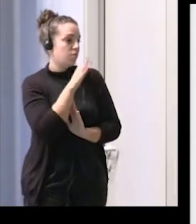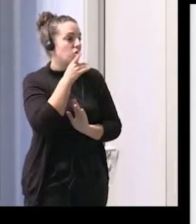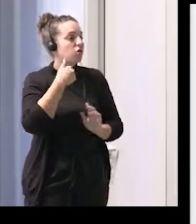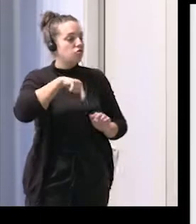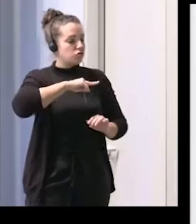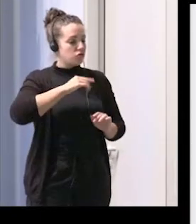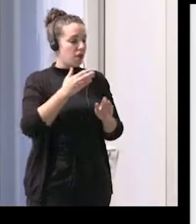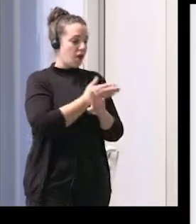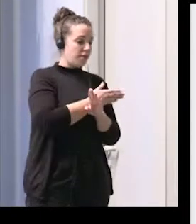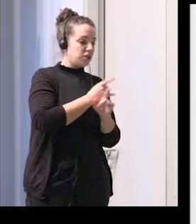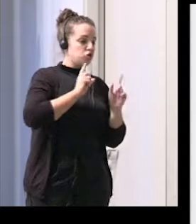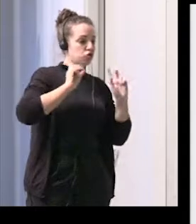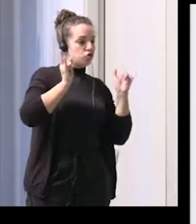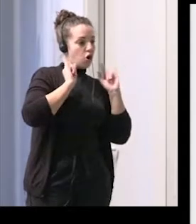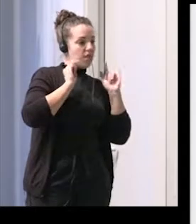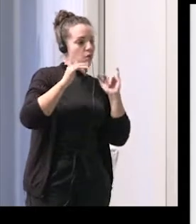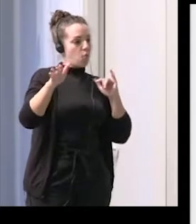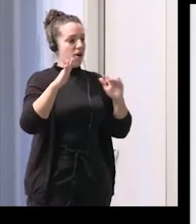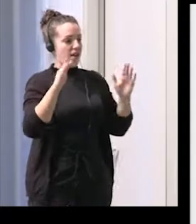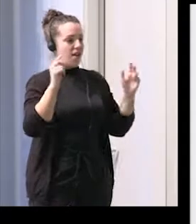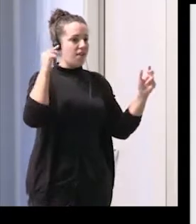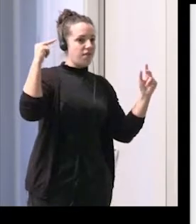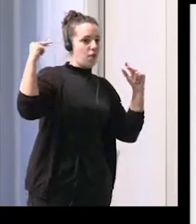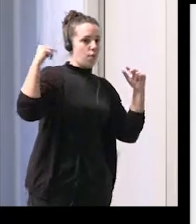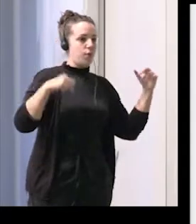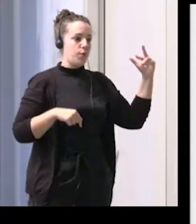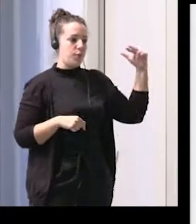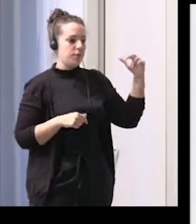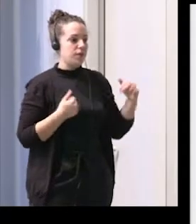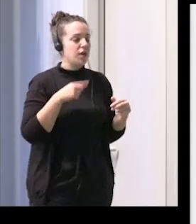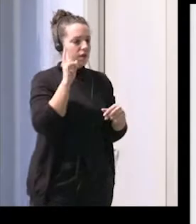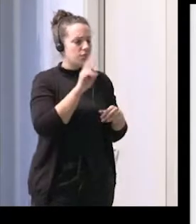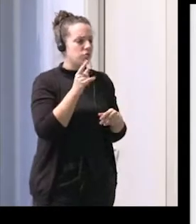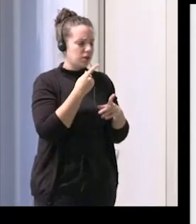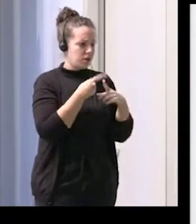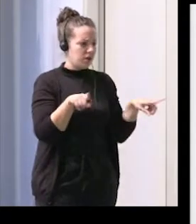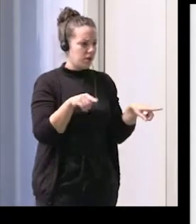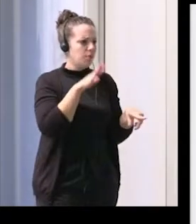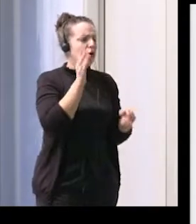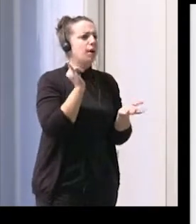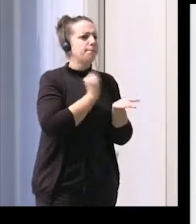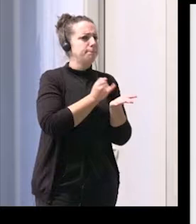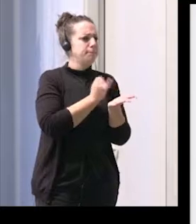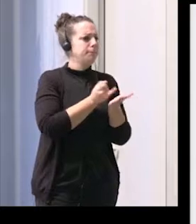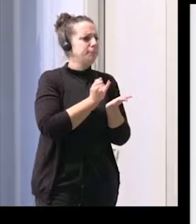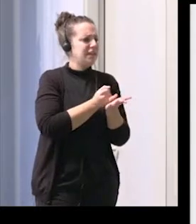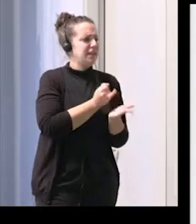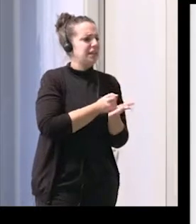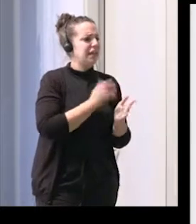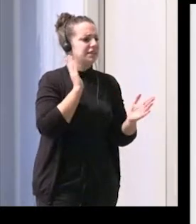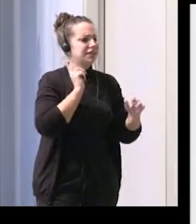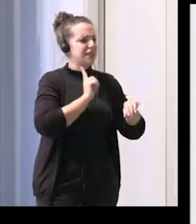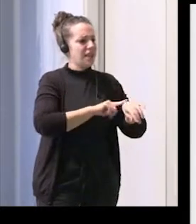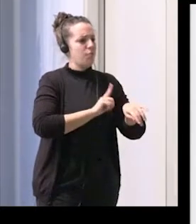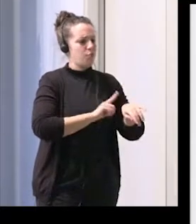deficits, particularly to perception of intraoral timing cues when we do this. So it's